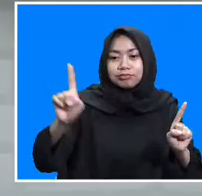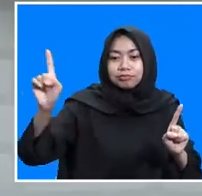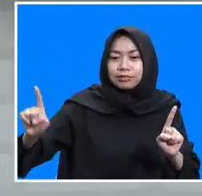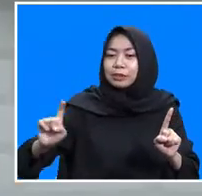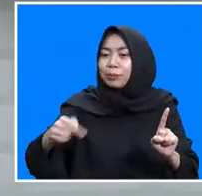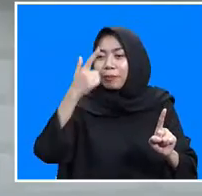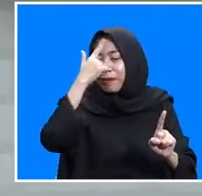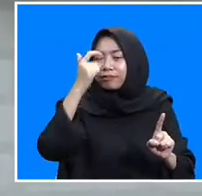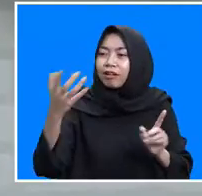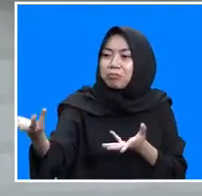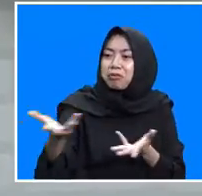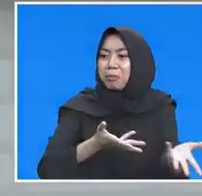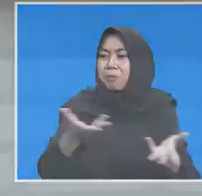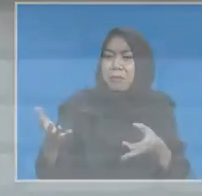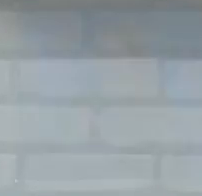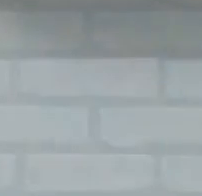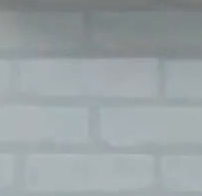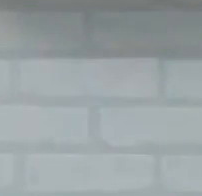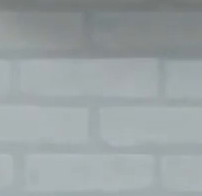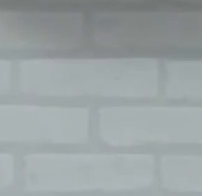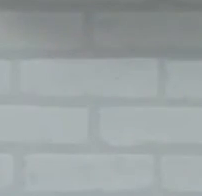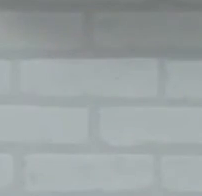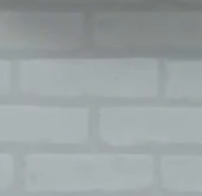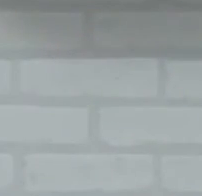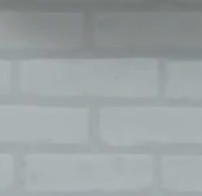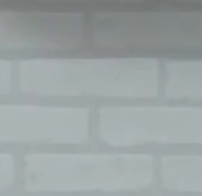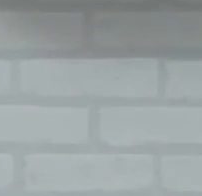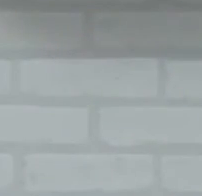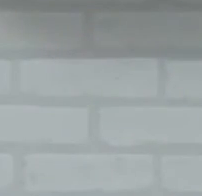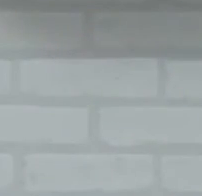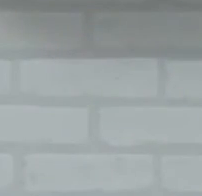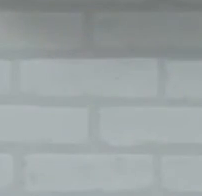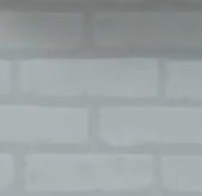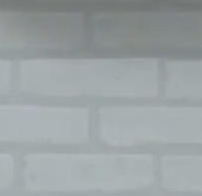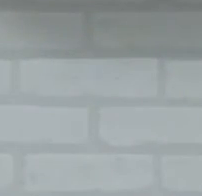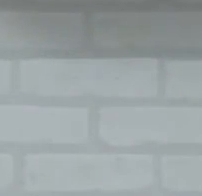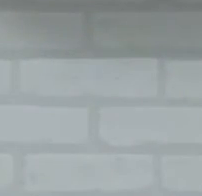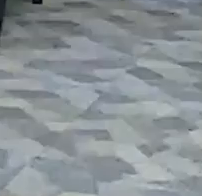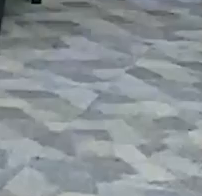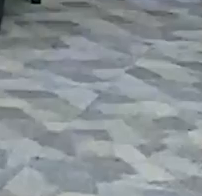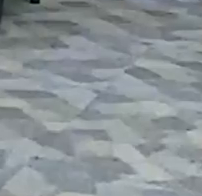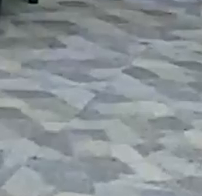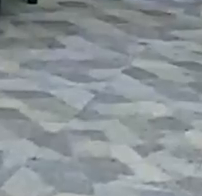engagement with their network, the focus is on health protocols. Again, this is like a